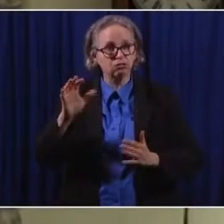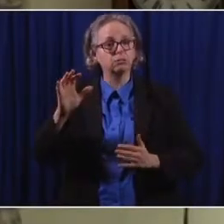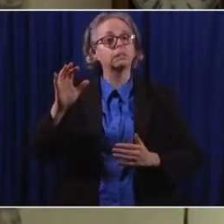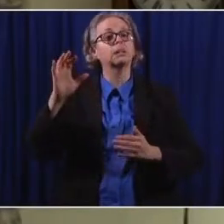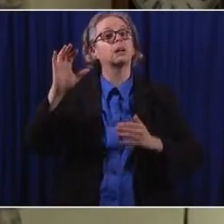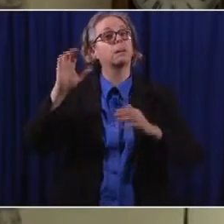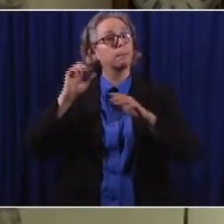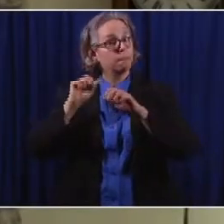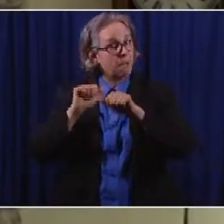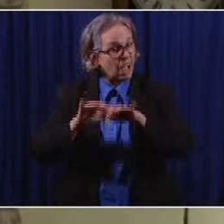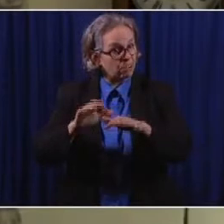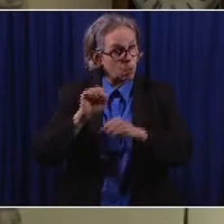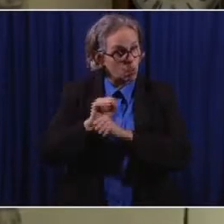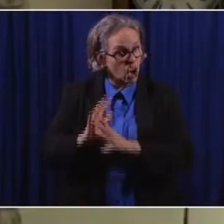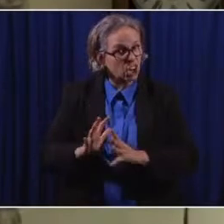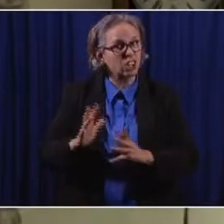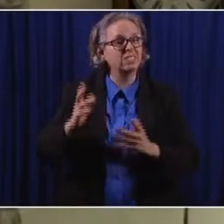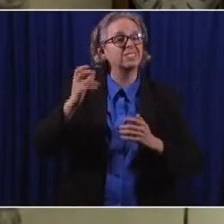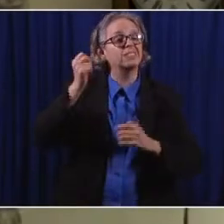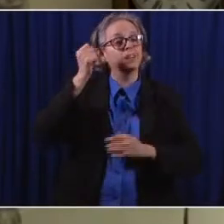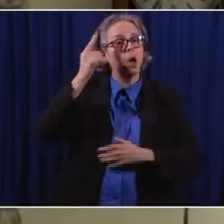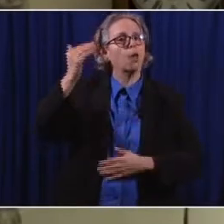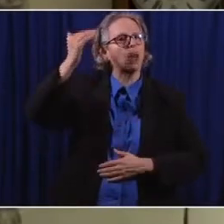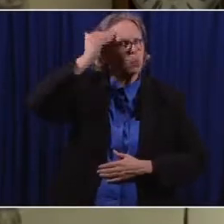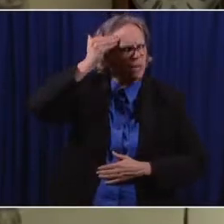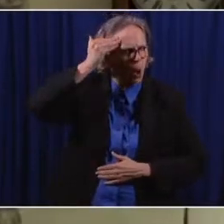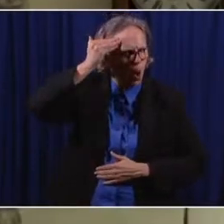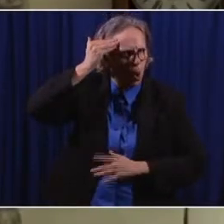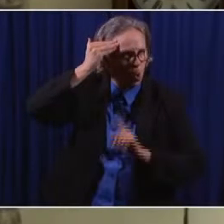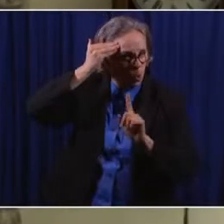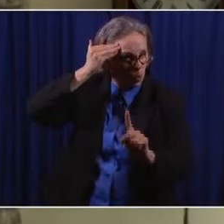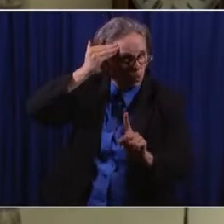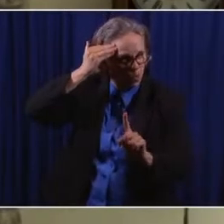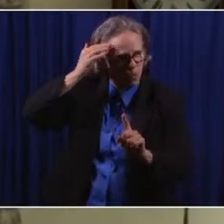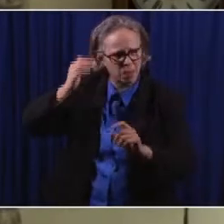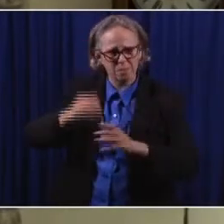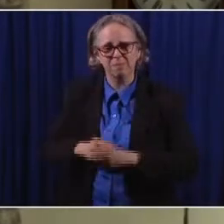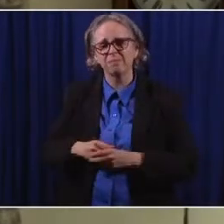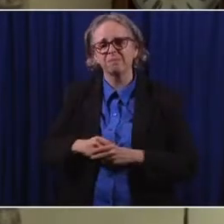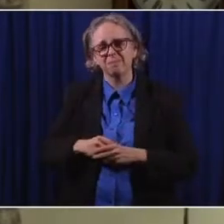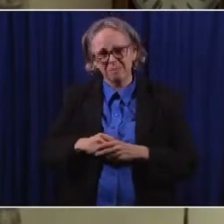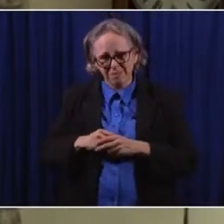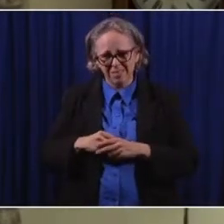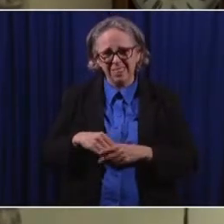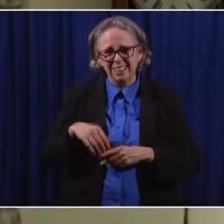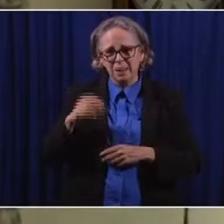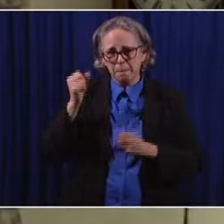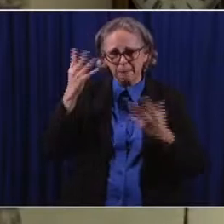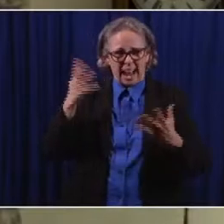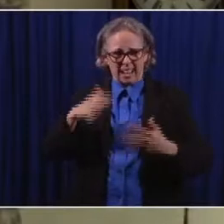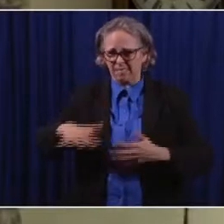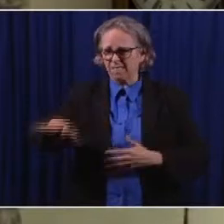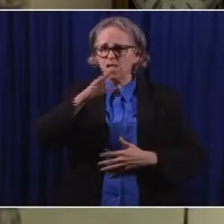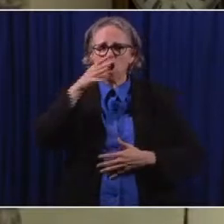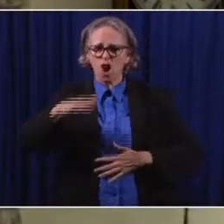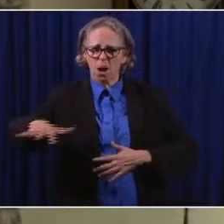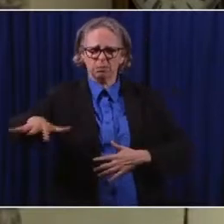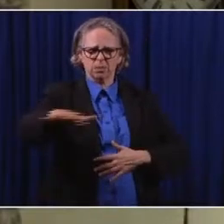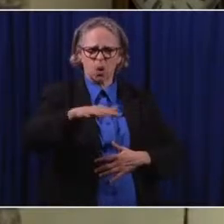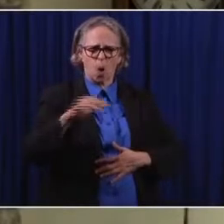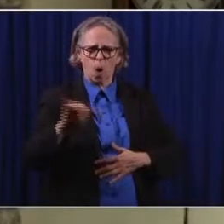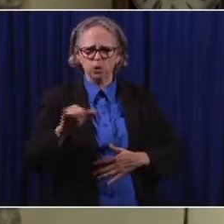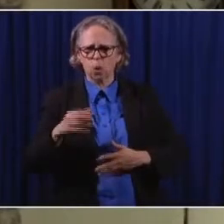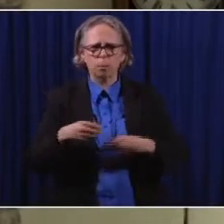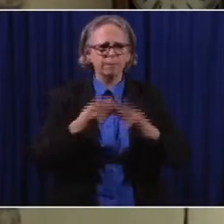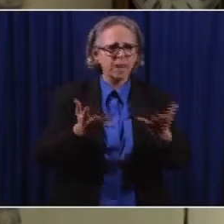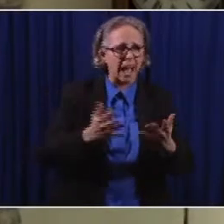state of Ohio. Many owners and operators of these camps also provide housing for workers and their families. This creates kind of a